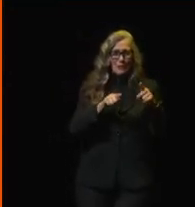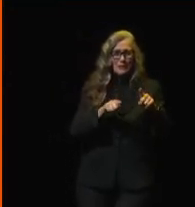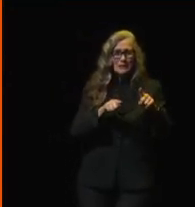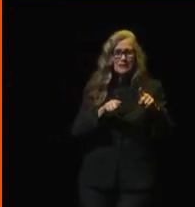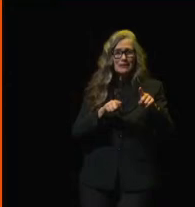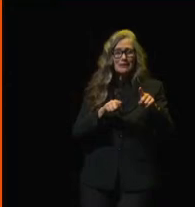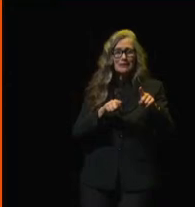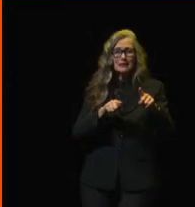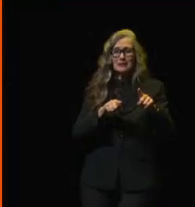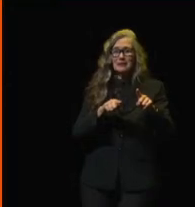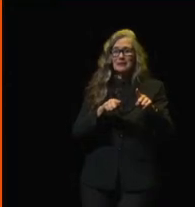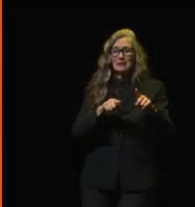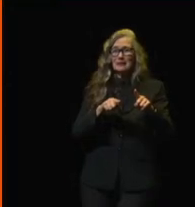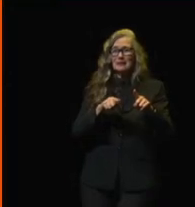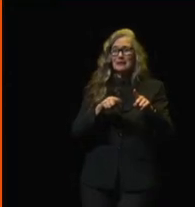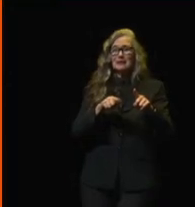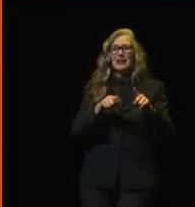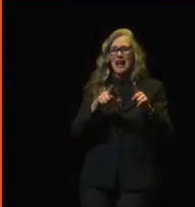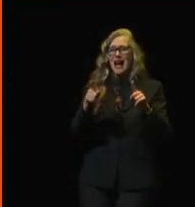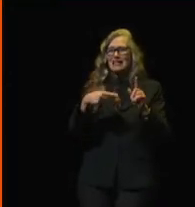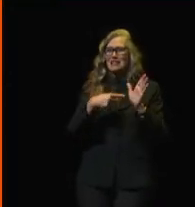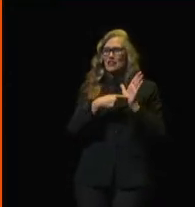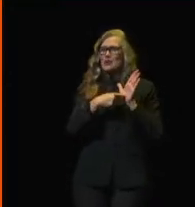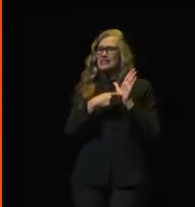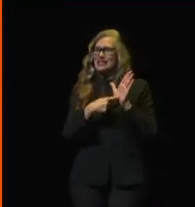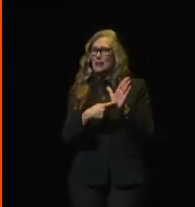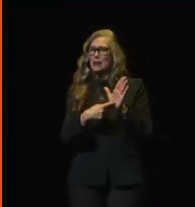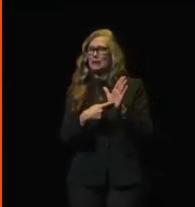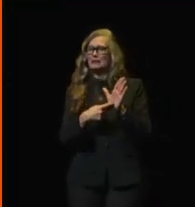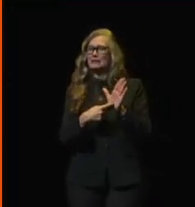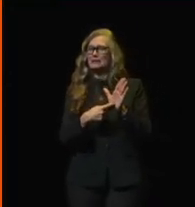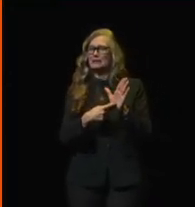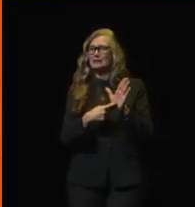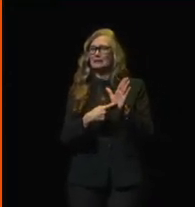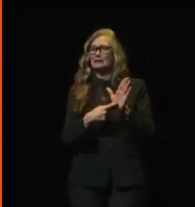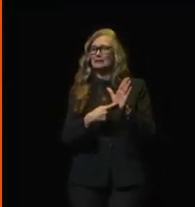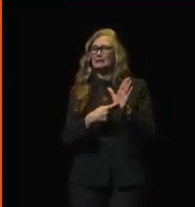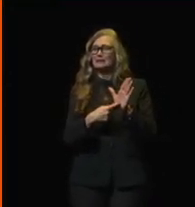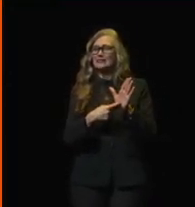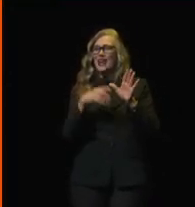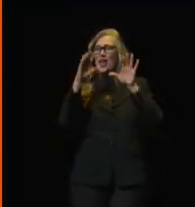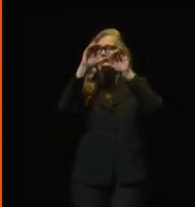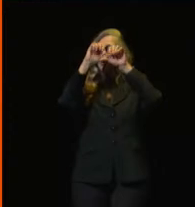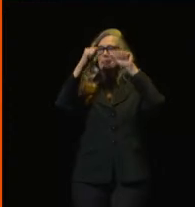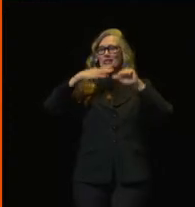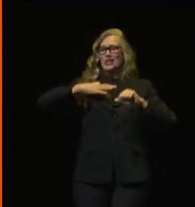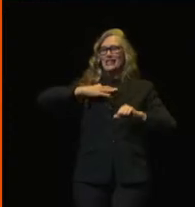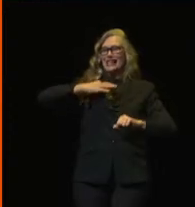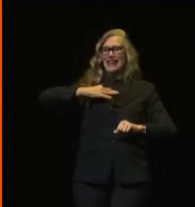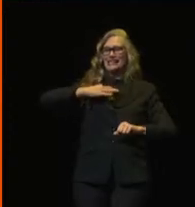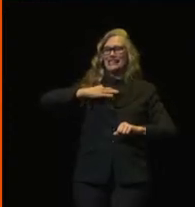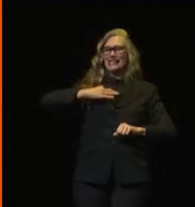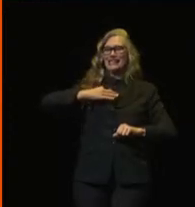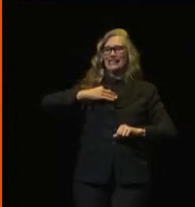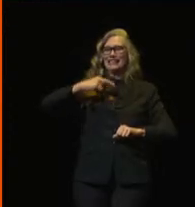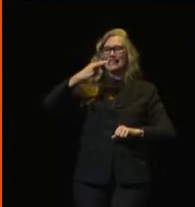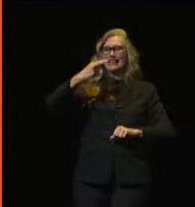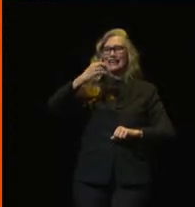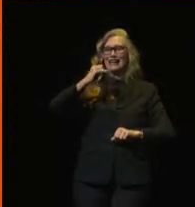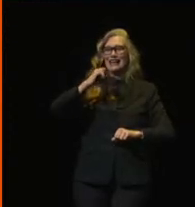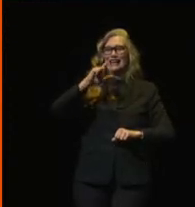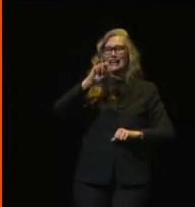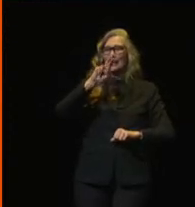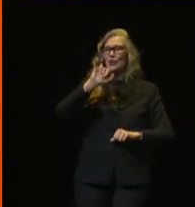Just a few examples. Ady signed up then presidential candidate Hillary Clinton on his